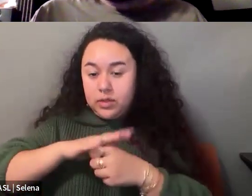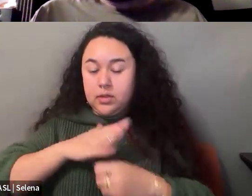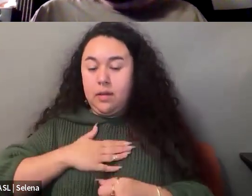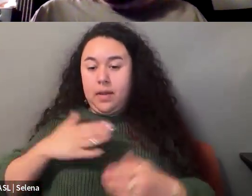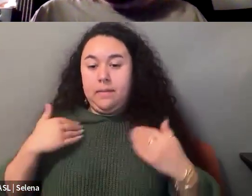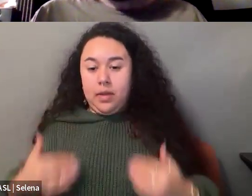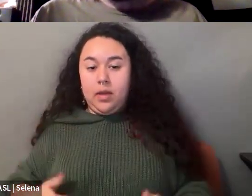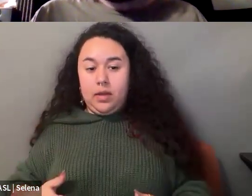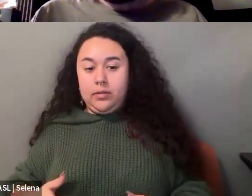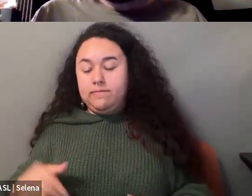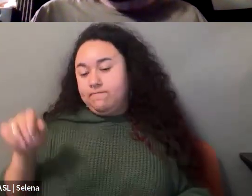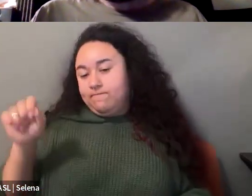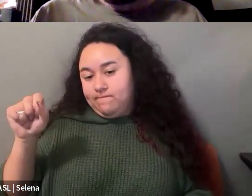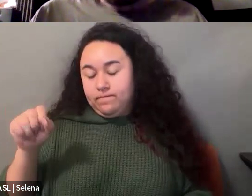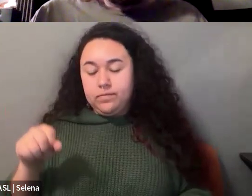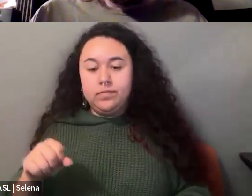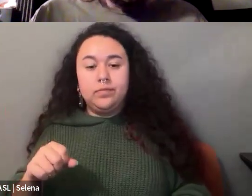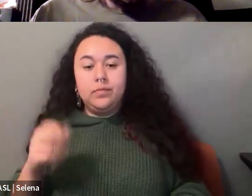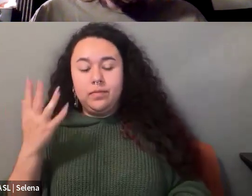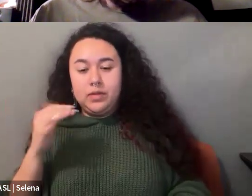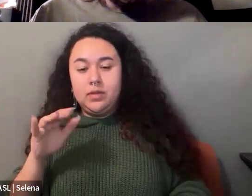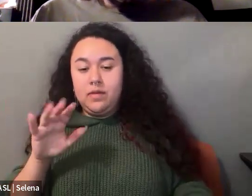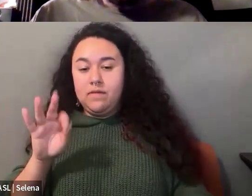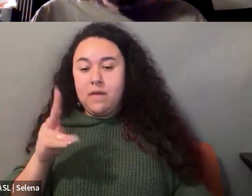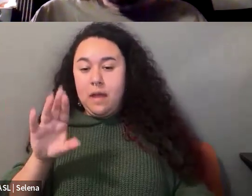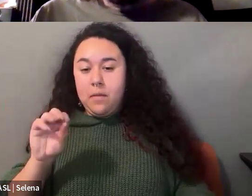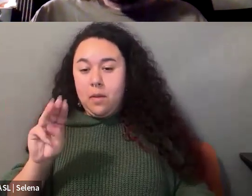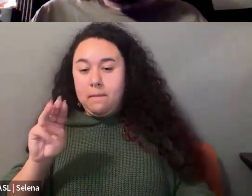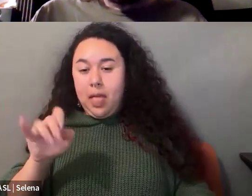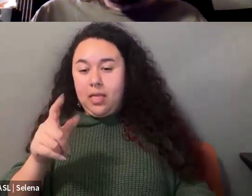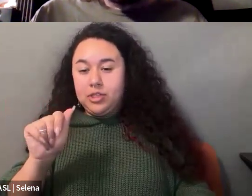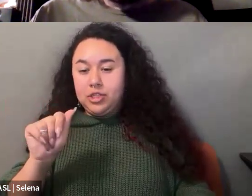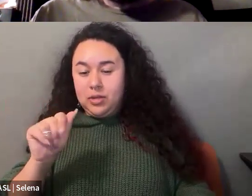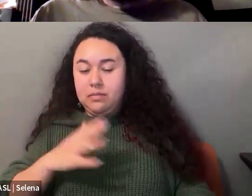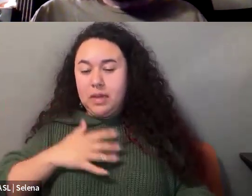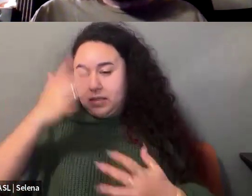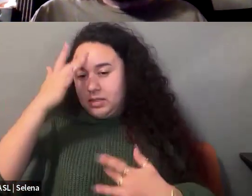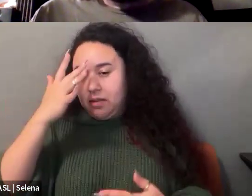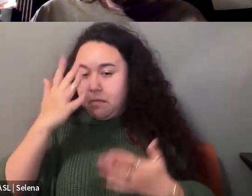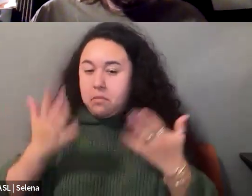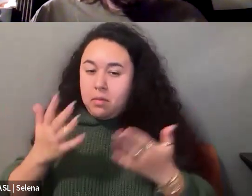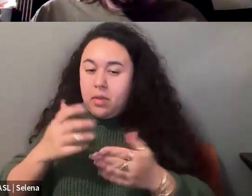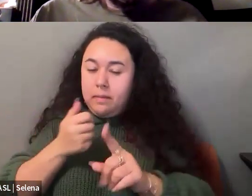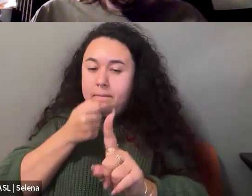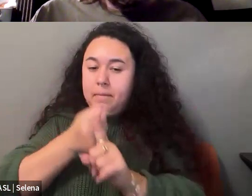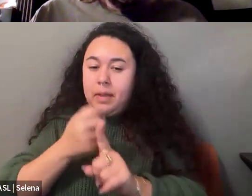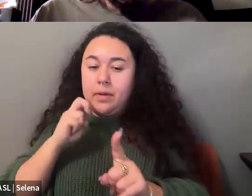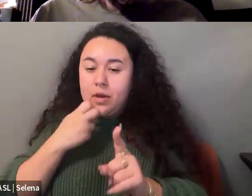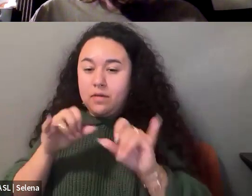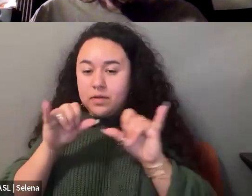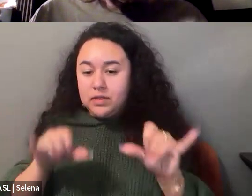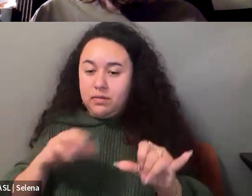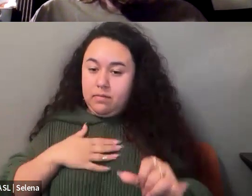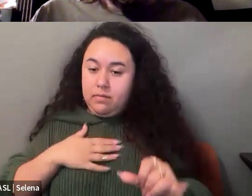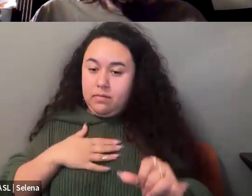body mhm. since the fibromyalgia is also probably a nervous system thing from Yep, what I understand